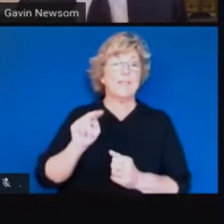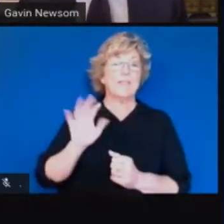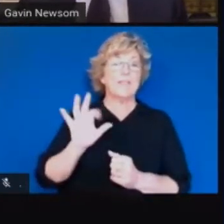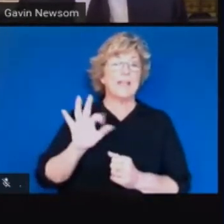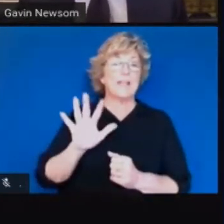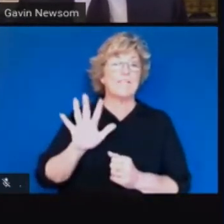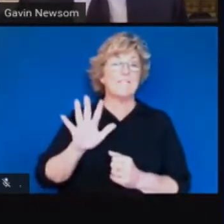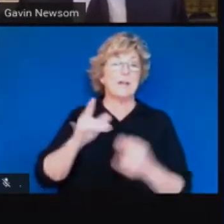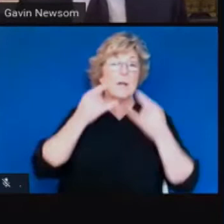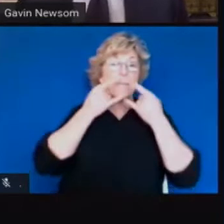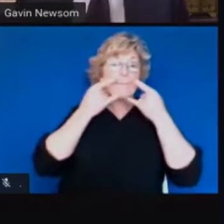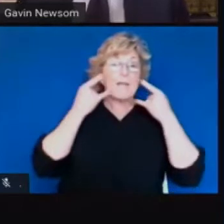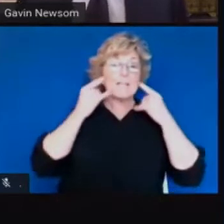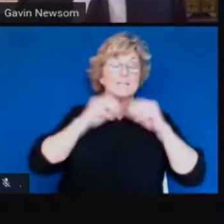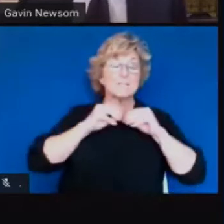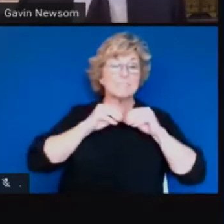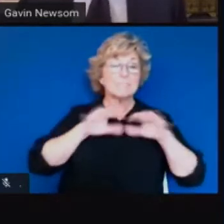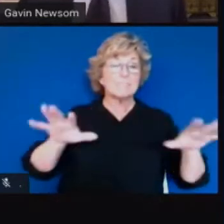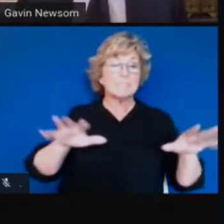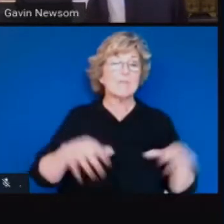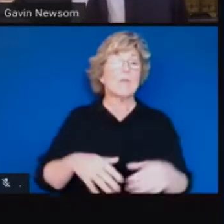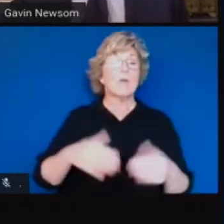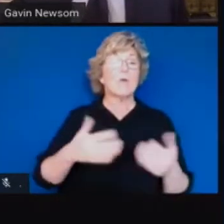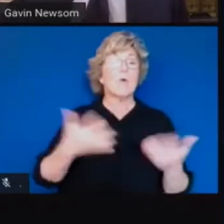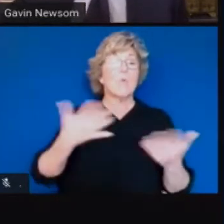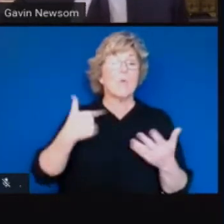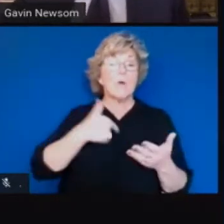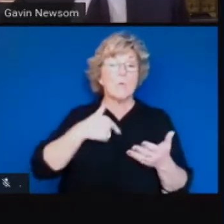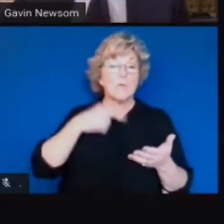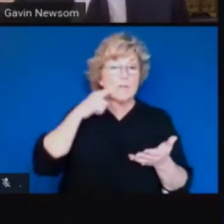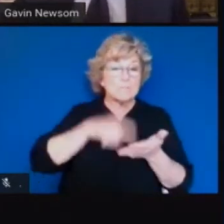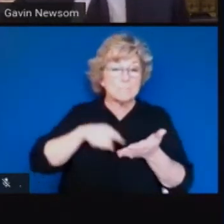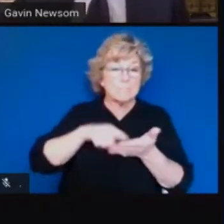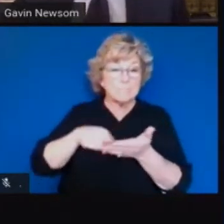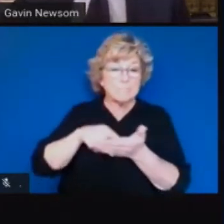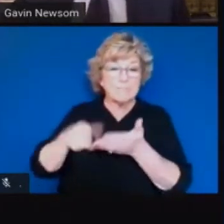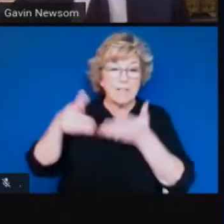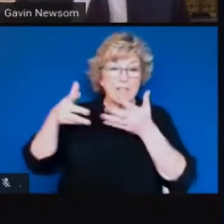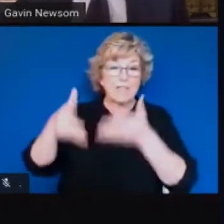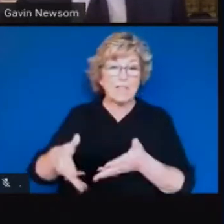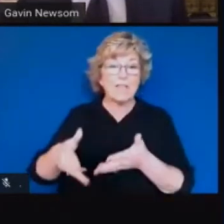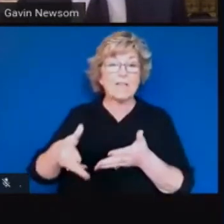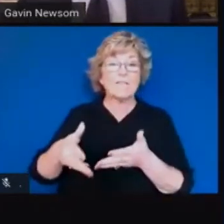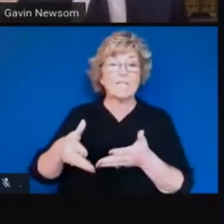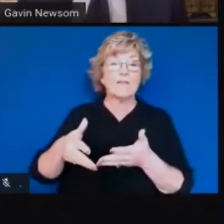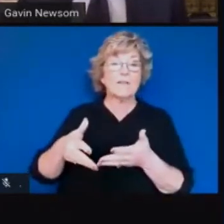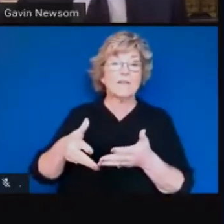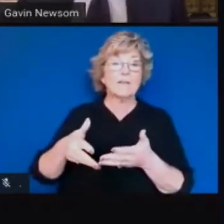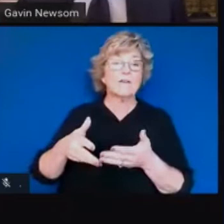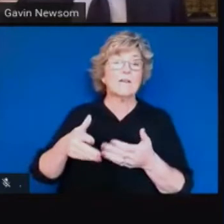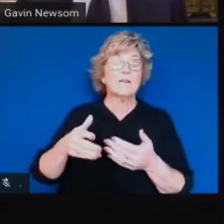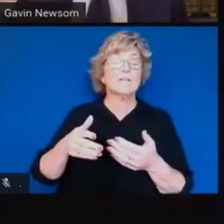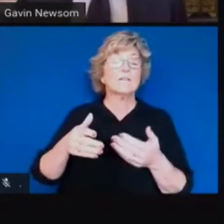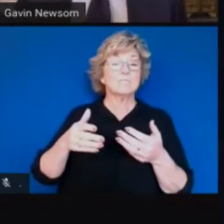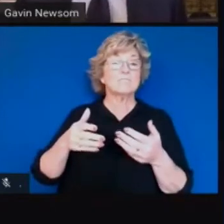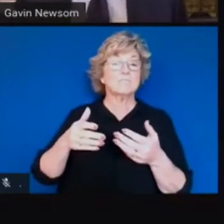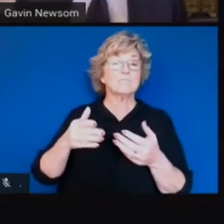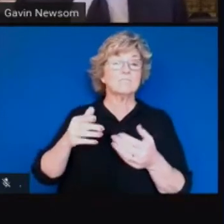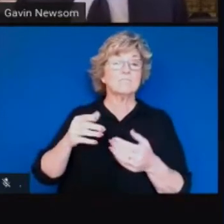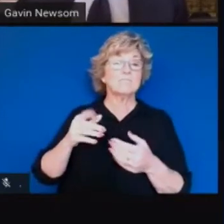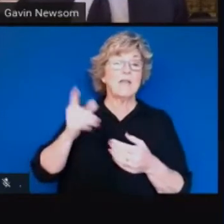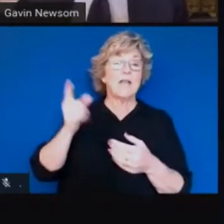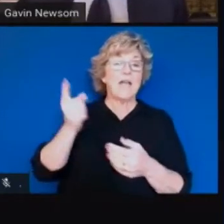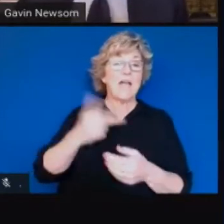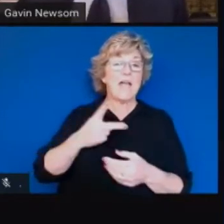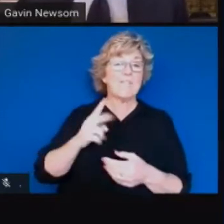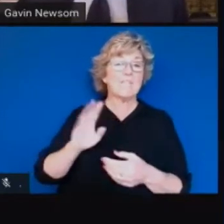distributed. We've talked a lot about what's in our inventory, still over 500 million units of PPE specific